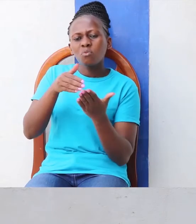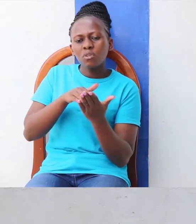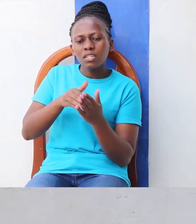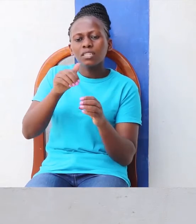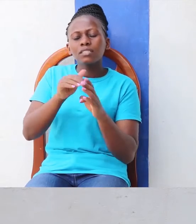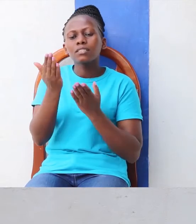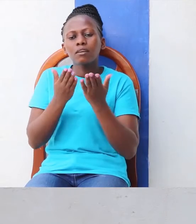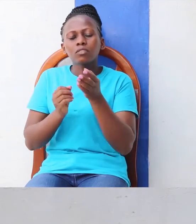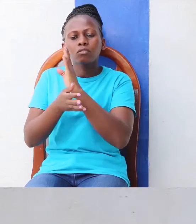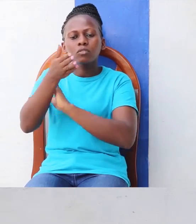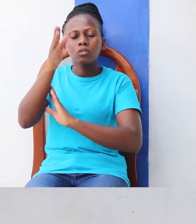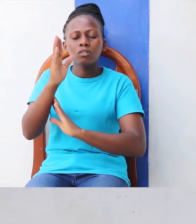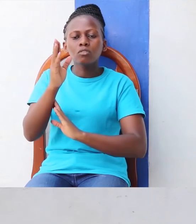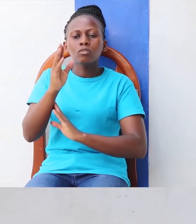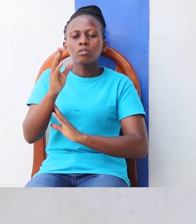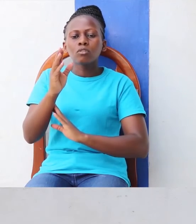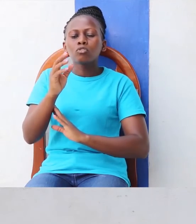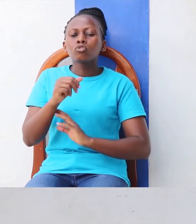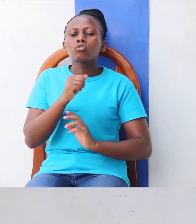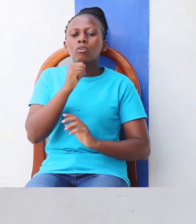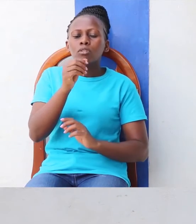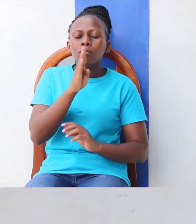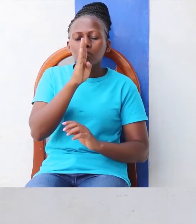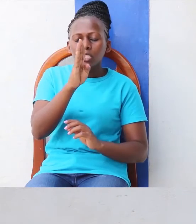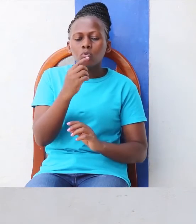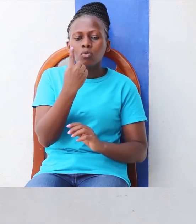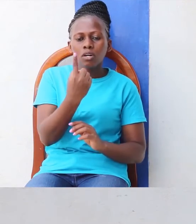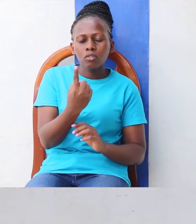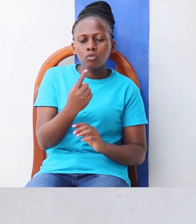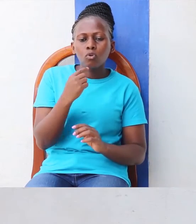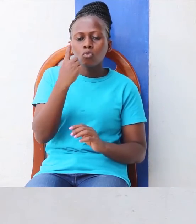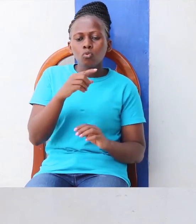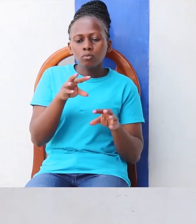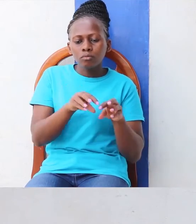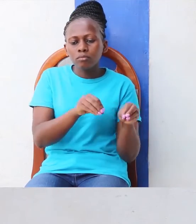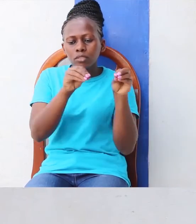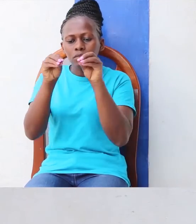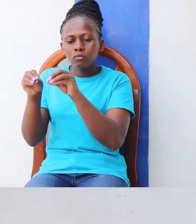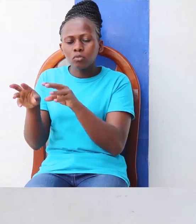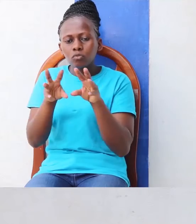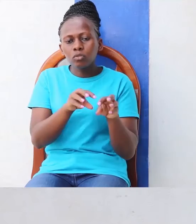Kwa hivyo wapendwa, tusiwe mmoja wa kutoa.